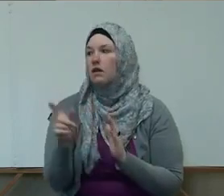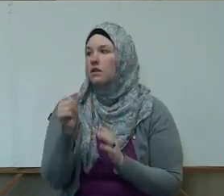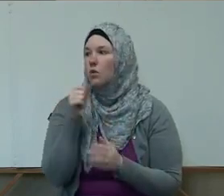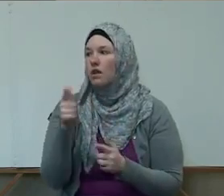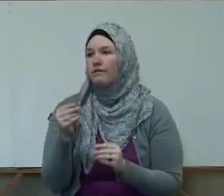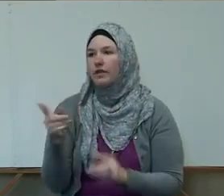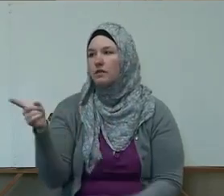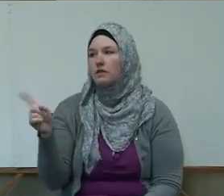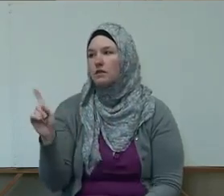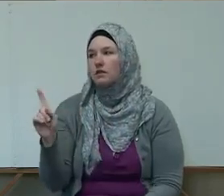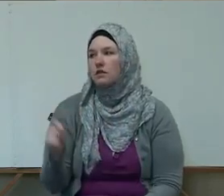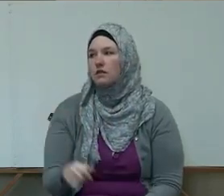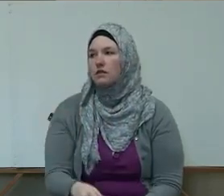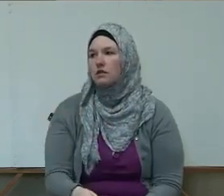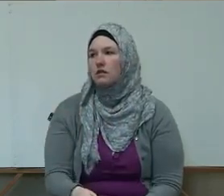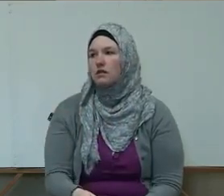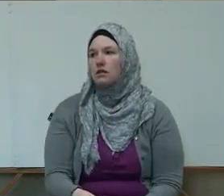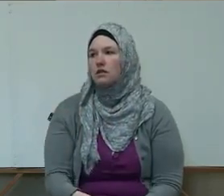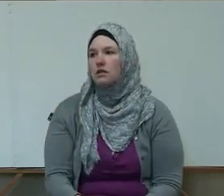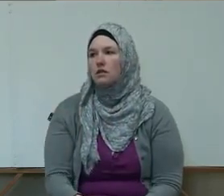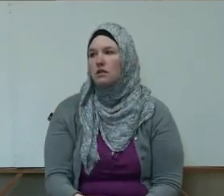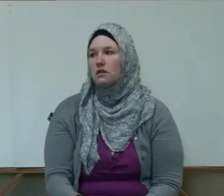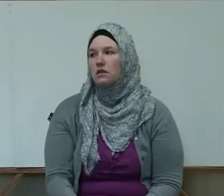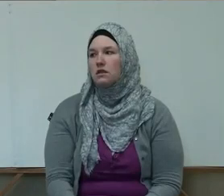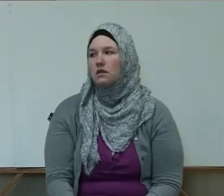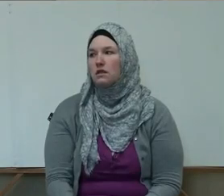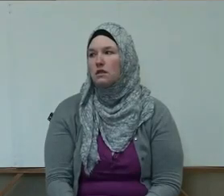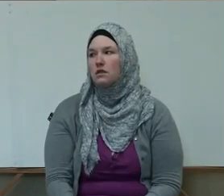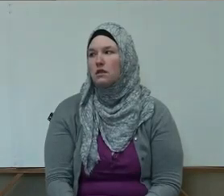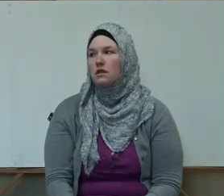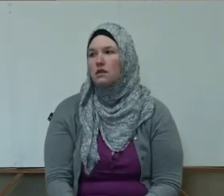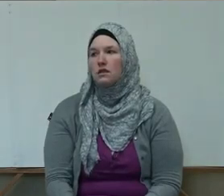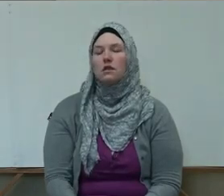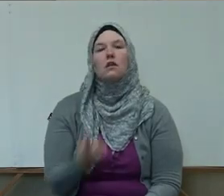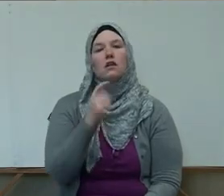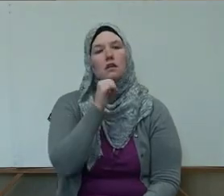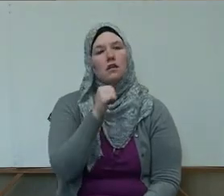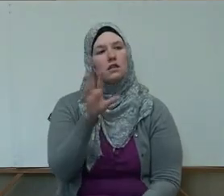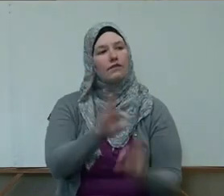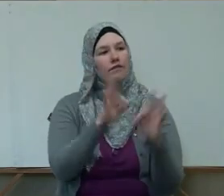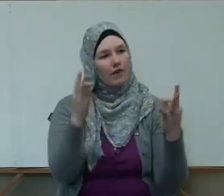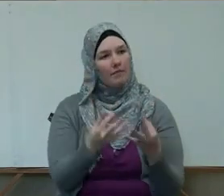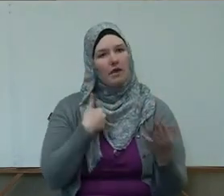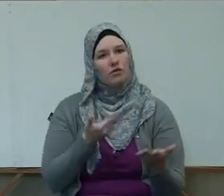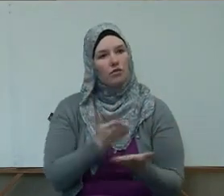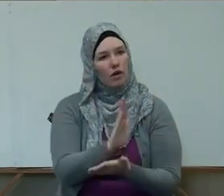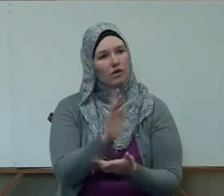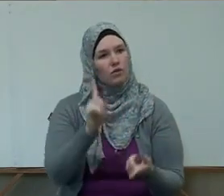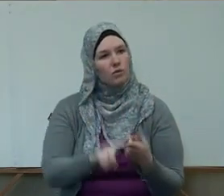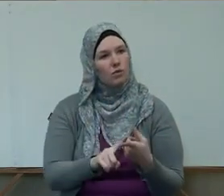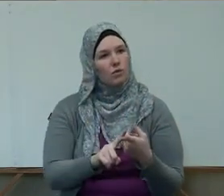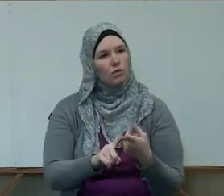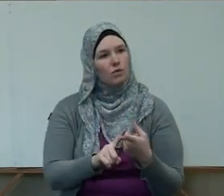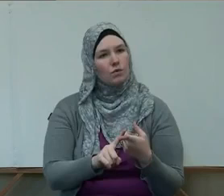transgression, no fault of his own and no aggression on his part, then his family has the right to